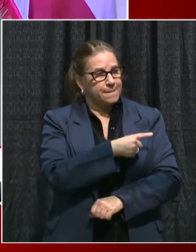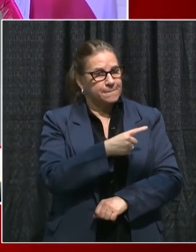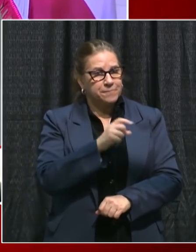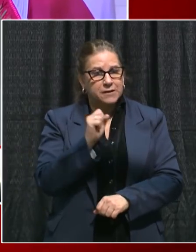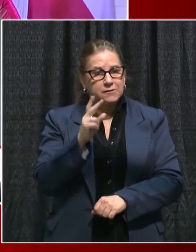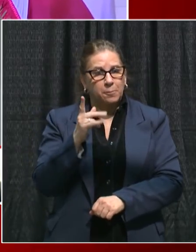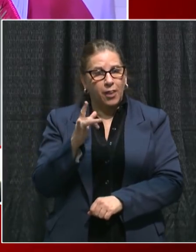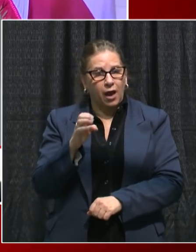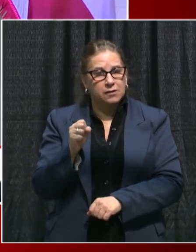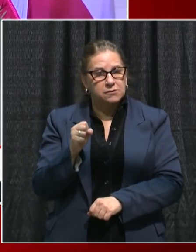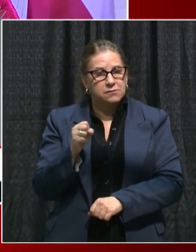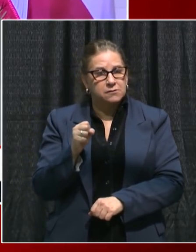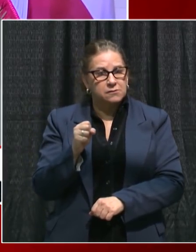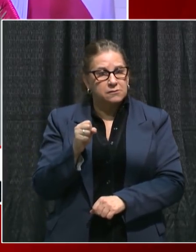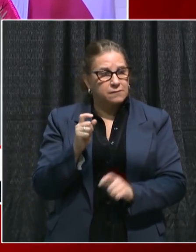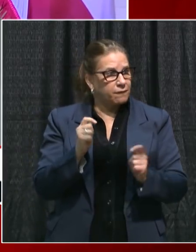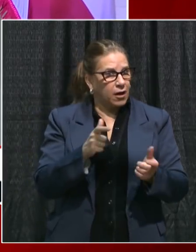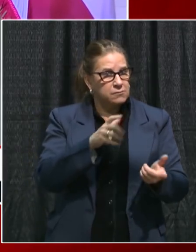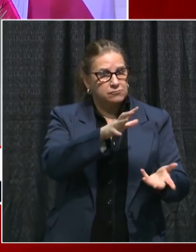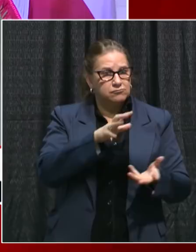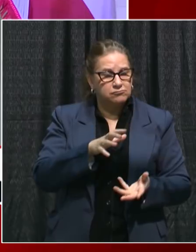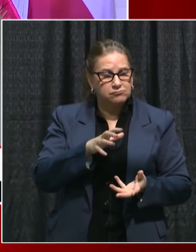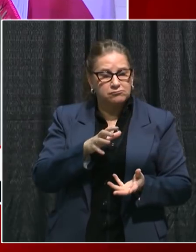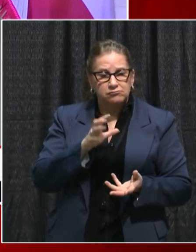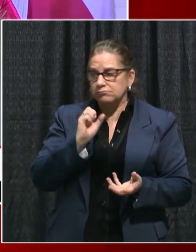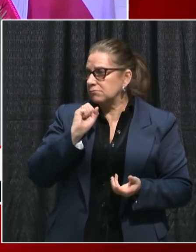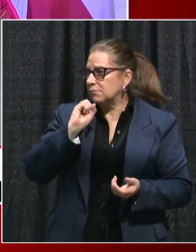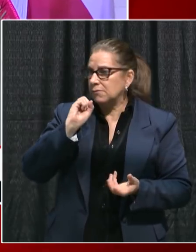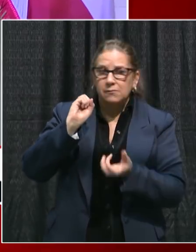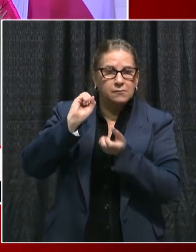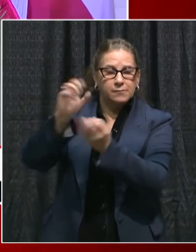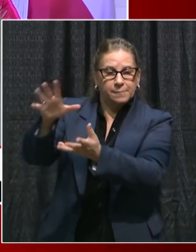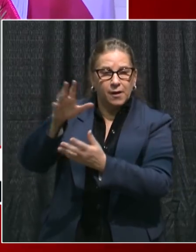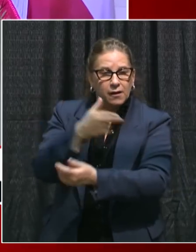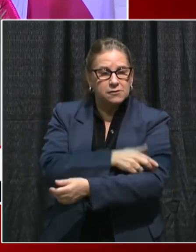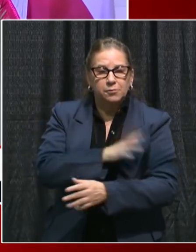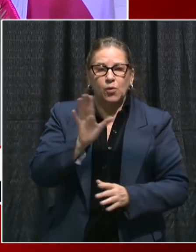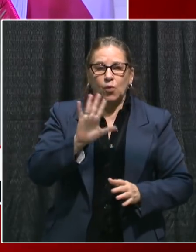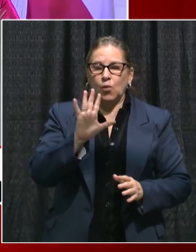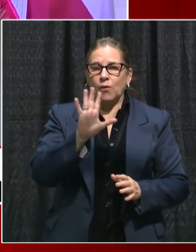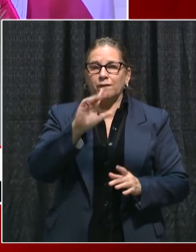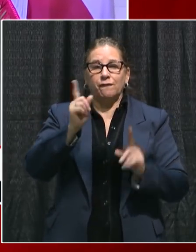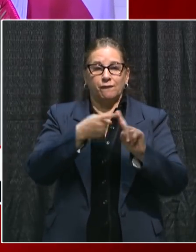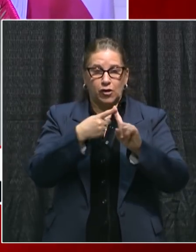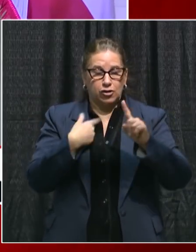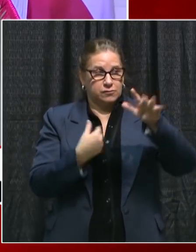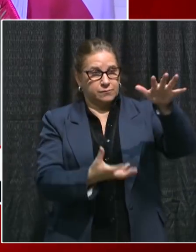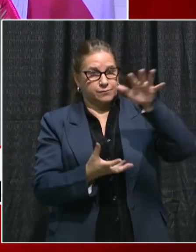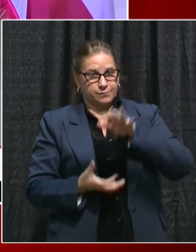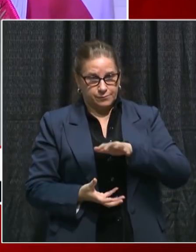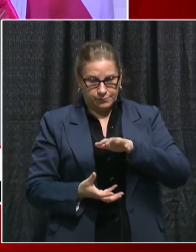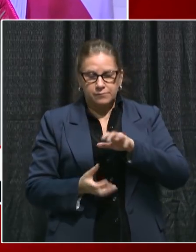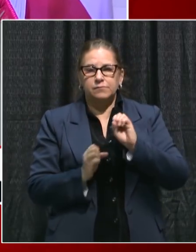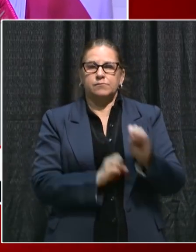we're maintaining a good understanding of burn rates throughout all of our operations to make sure we're keeping them stocked.